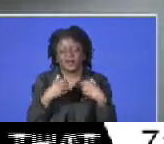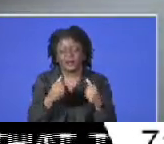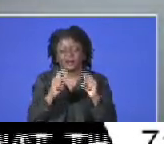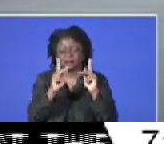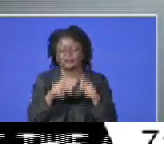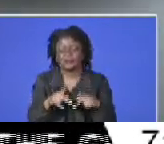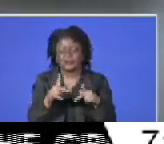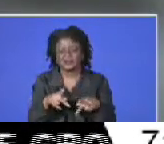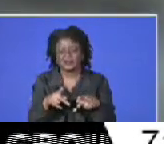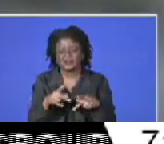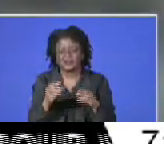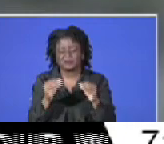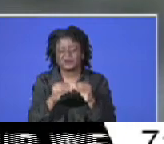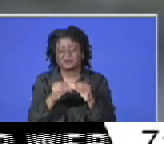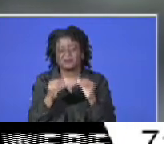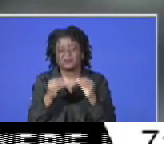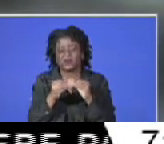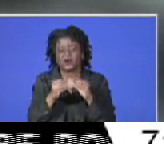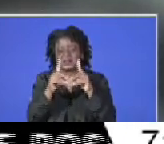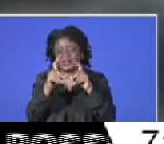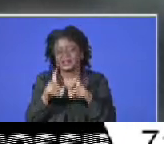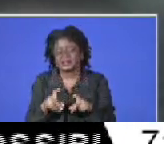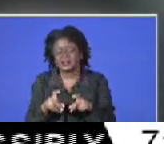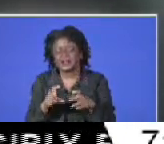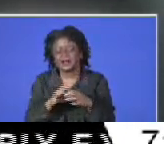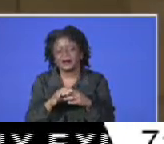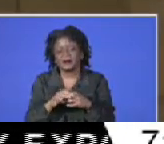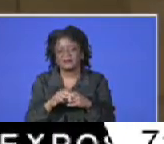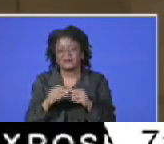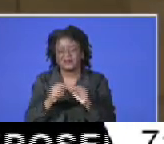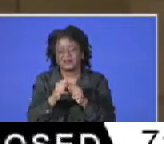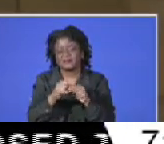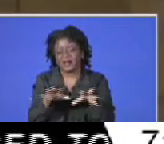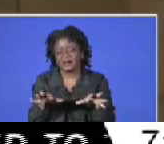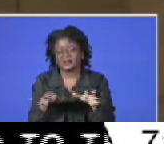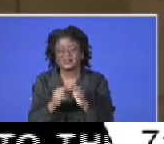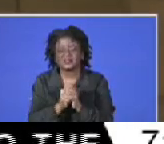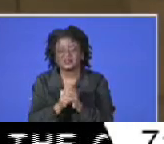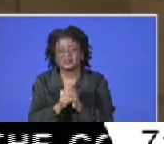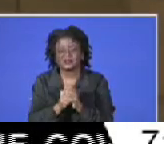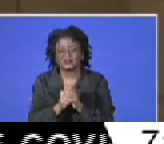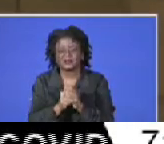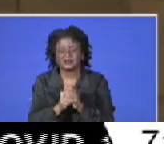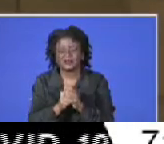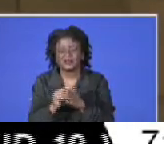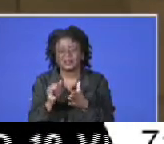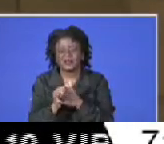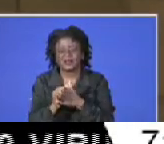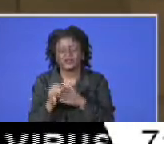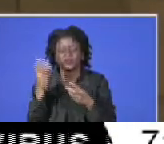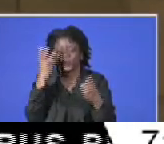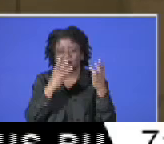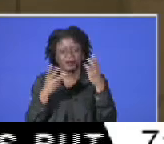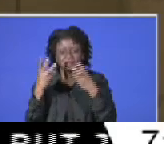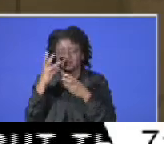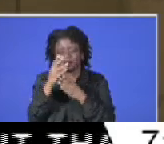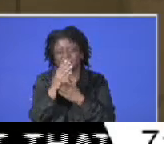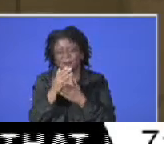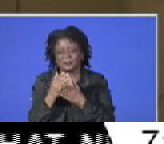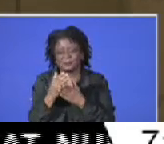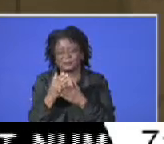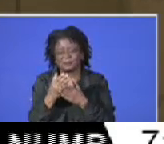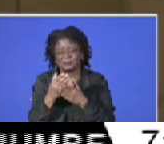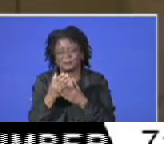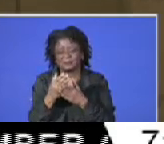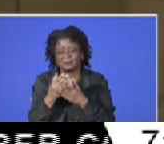other doctors who have expressed concern about the strain on healthcare. That's quite worrisome for this pandemic, and so it is a valid concern